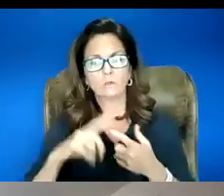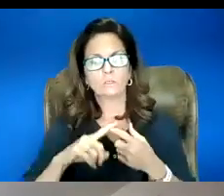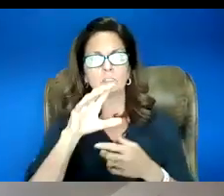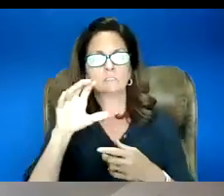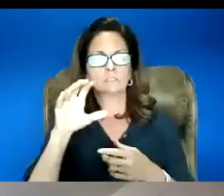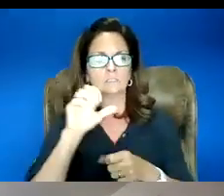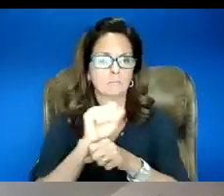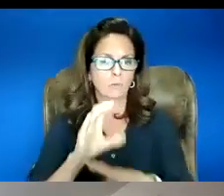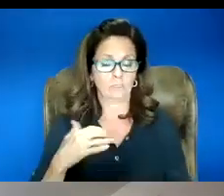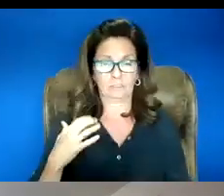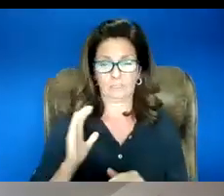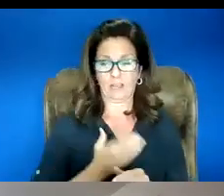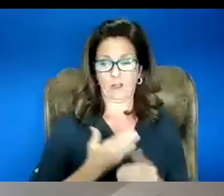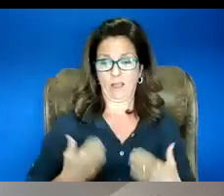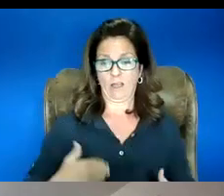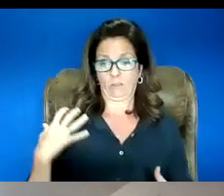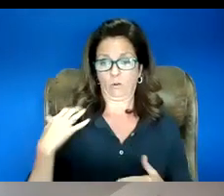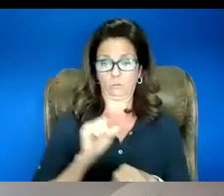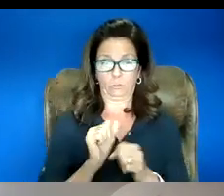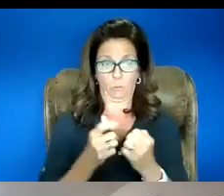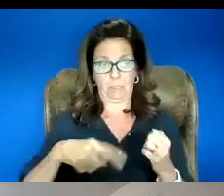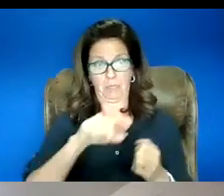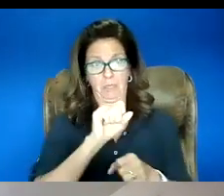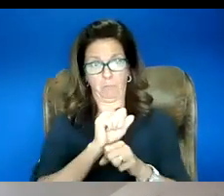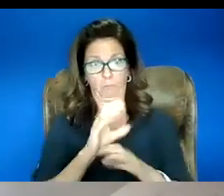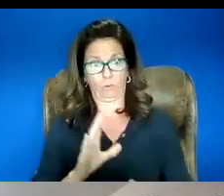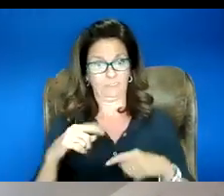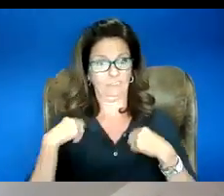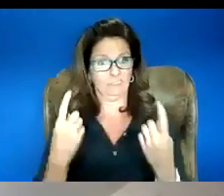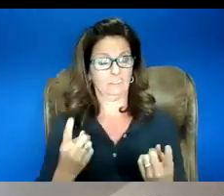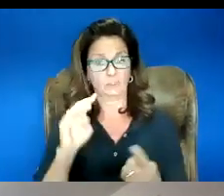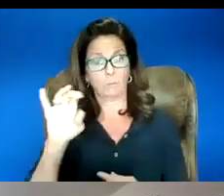with employees since March, since the beginning of the program.